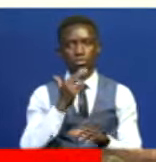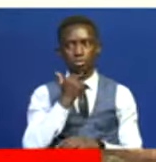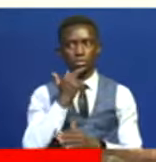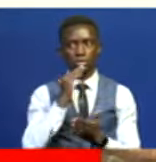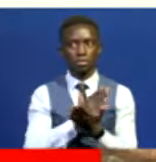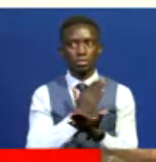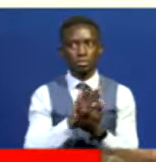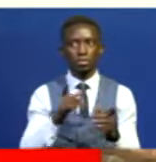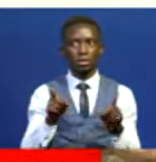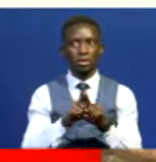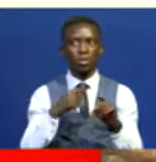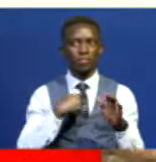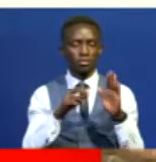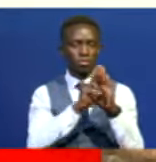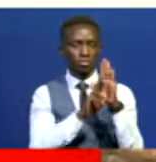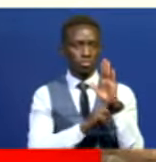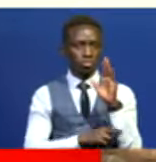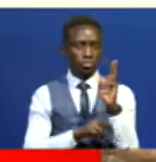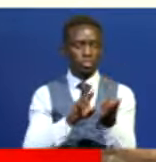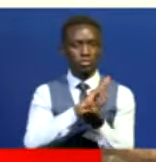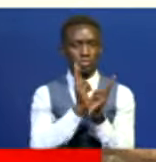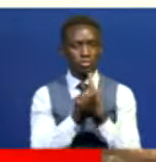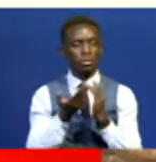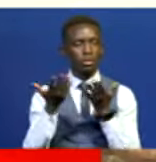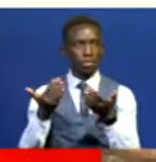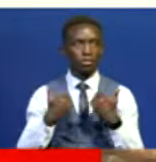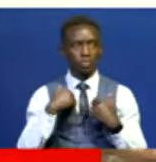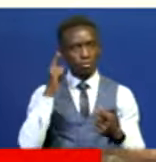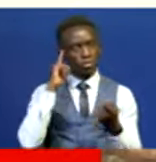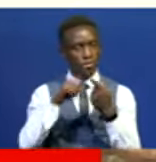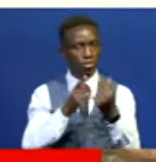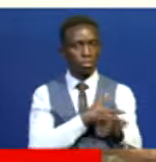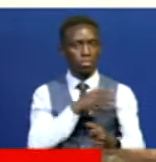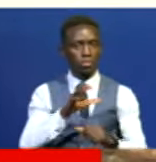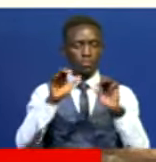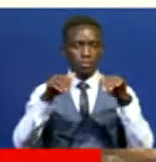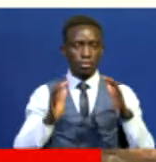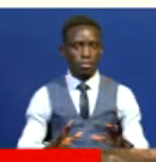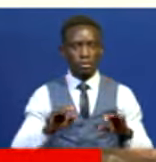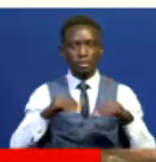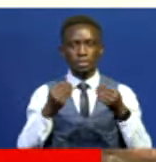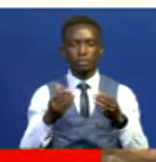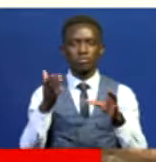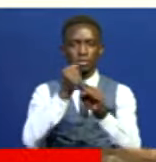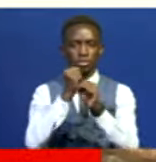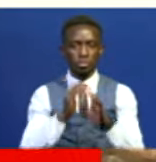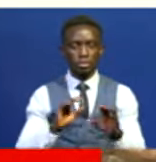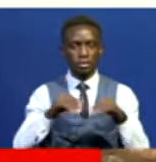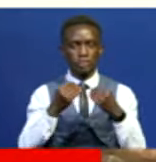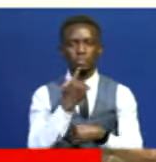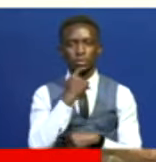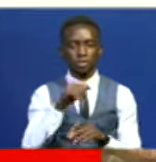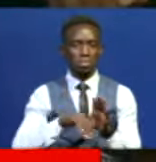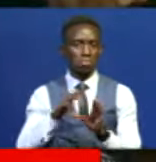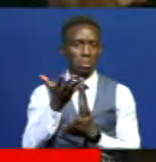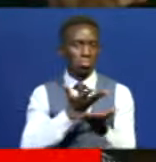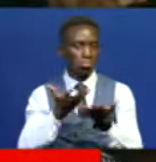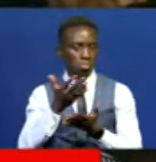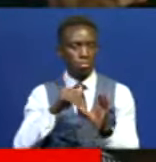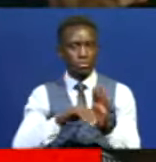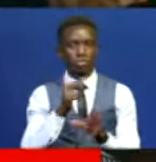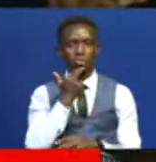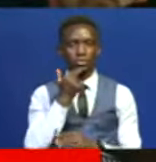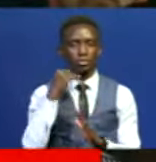Regulatory reforms are being undertaken to empower farmers and give stakeholders a say in the affairs of the sugar